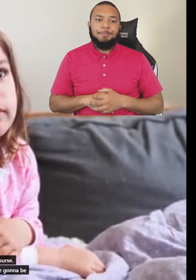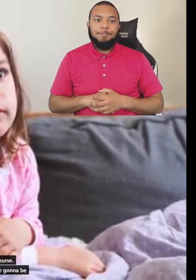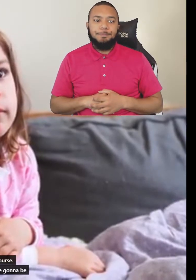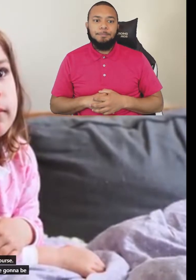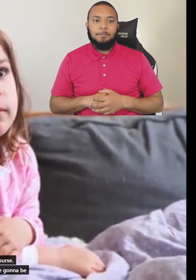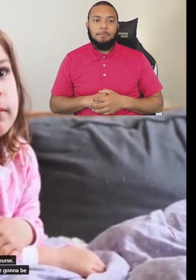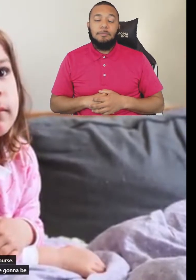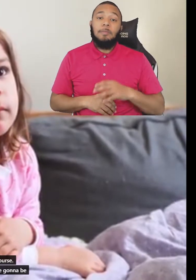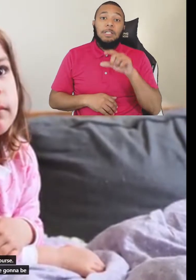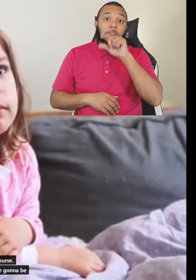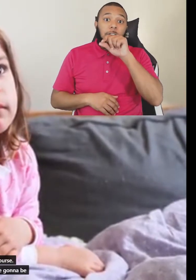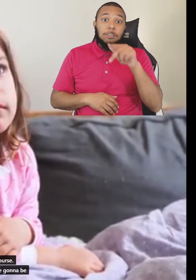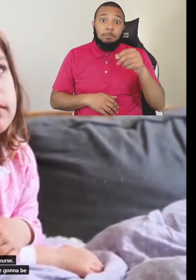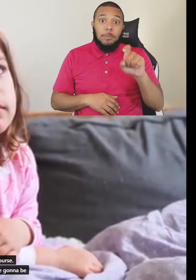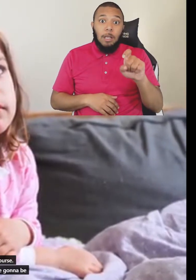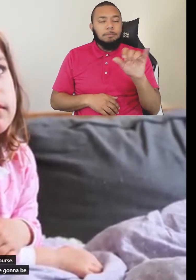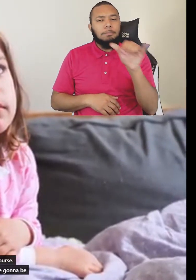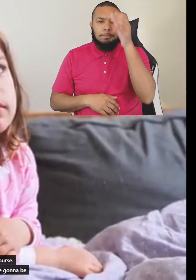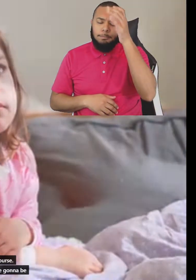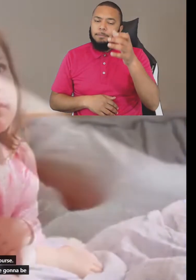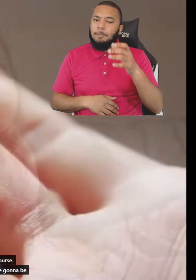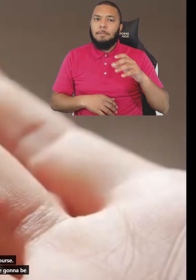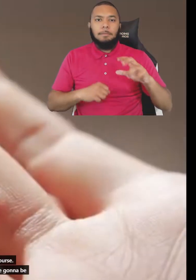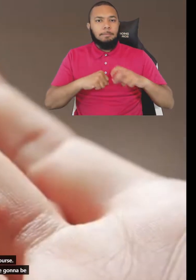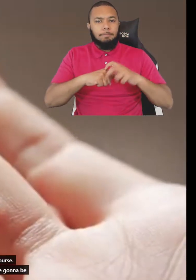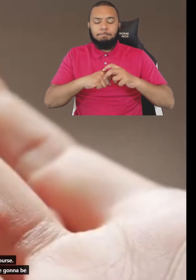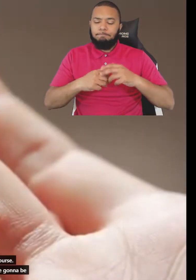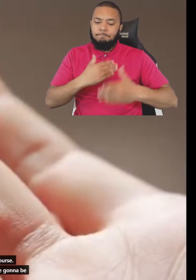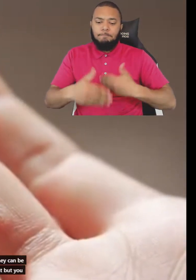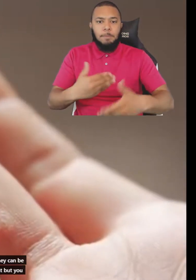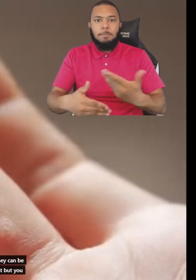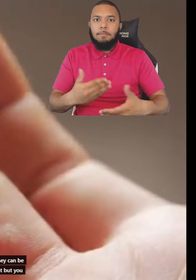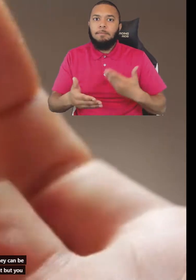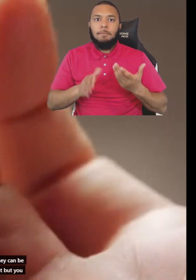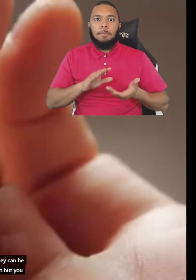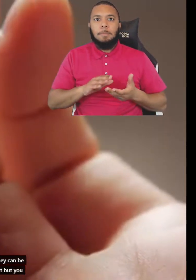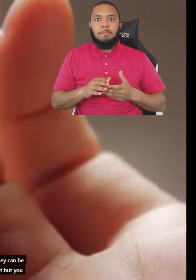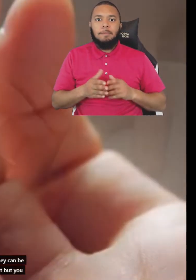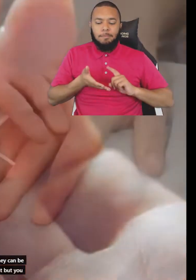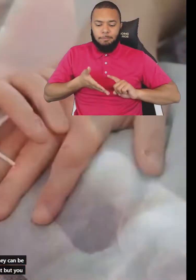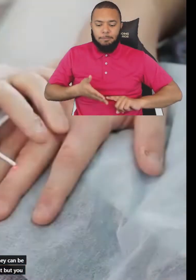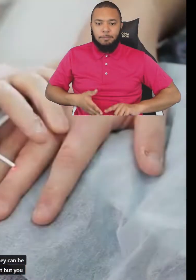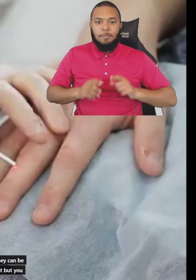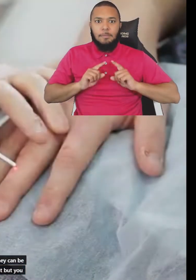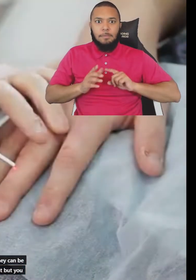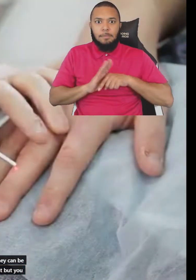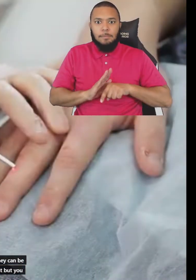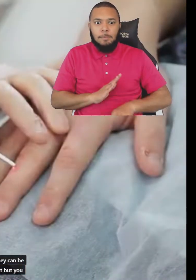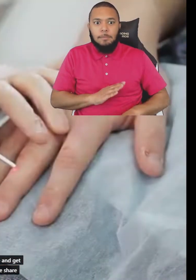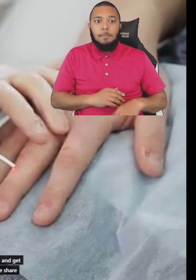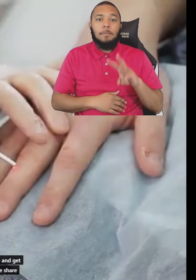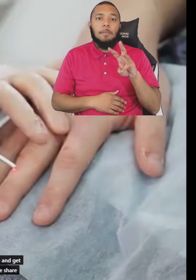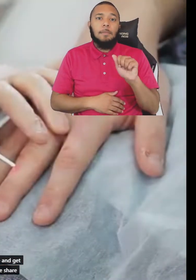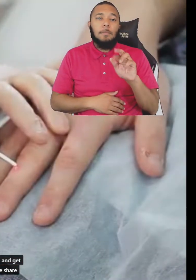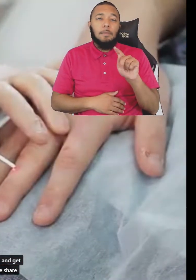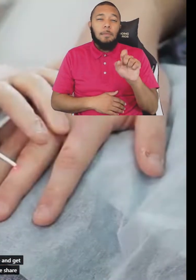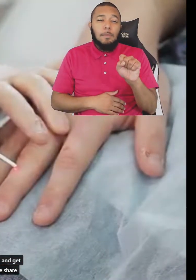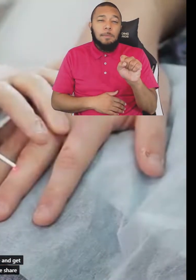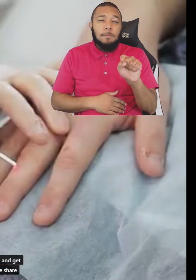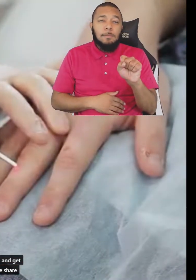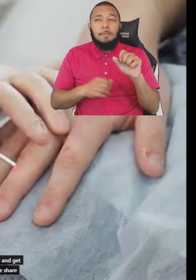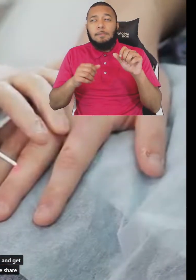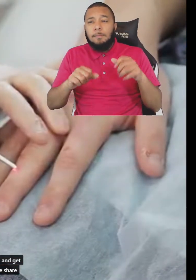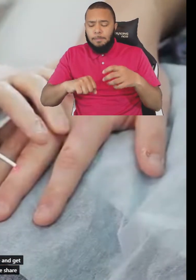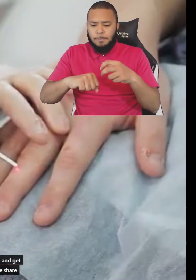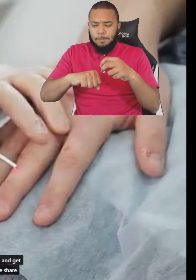this virus run its course. And then, of course, warts are going to be the same way. Sometimes they can be removed and things like that, but you really can't take a